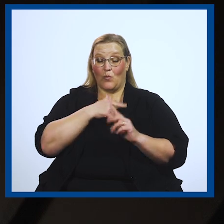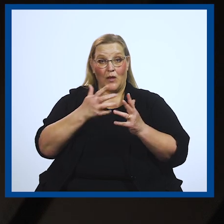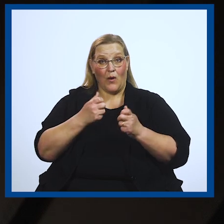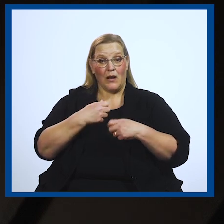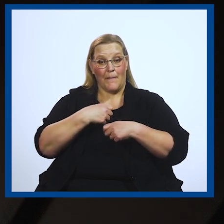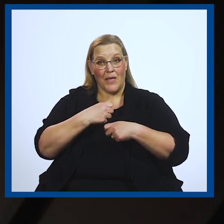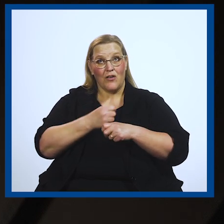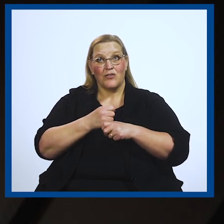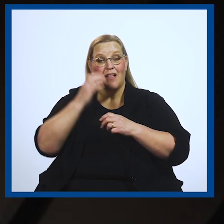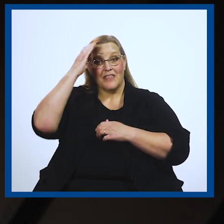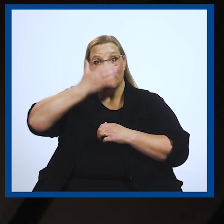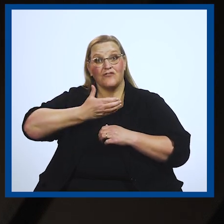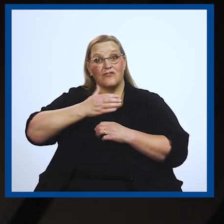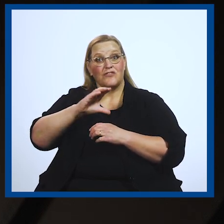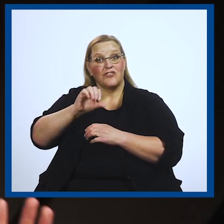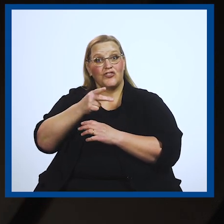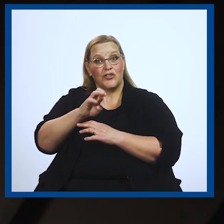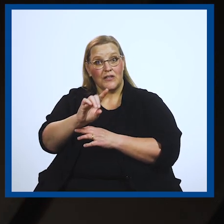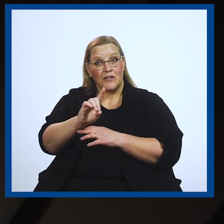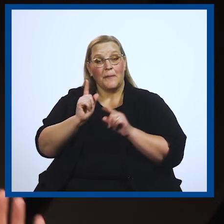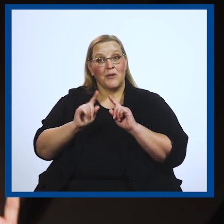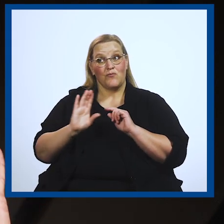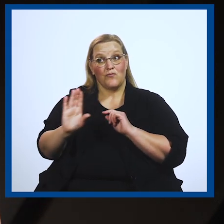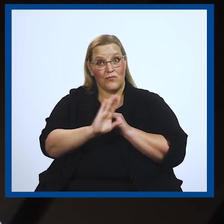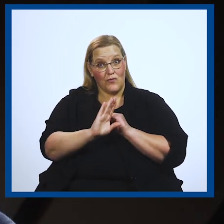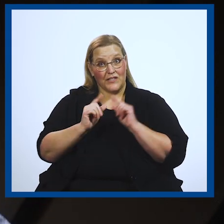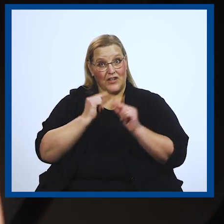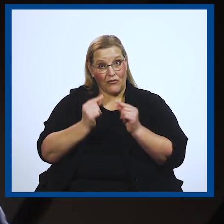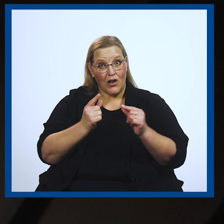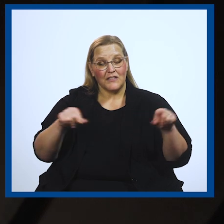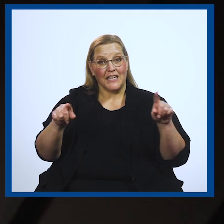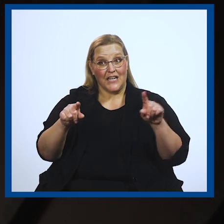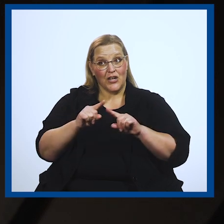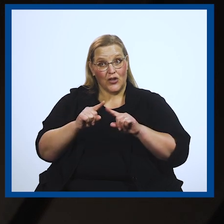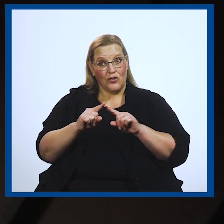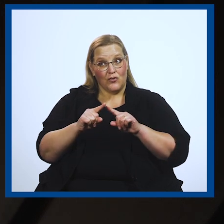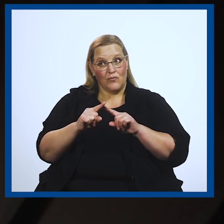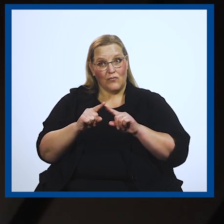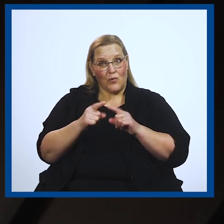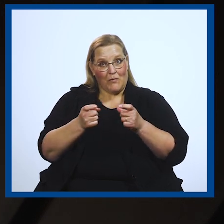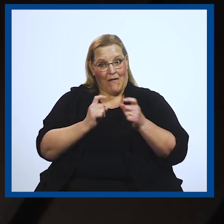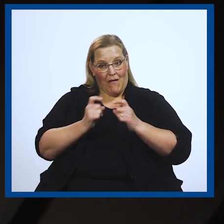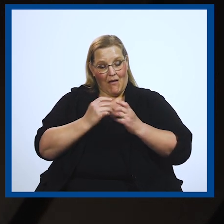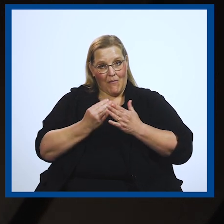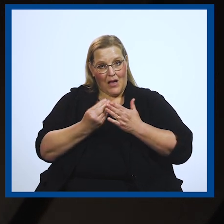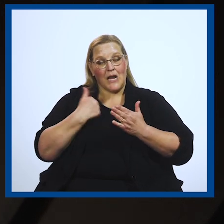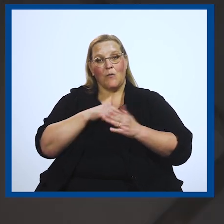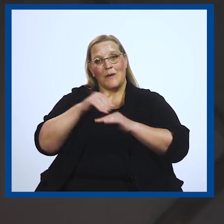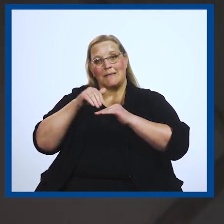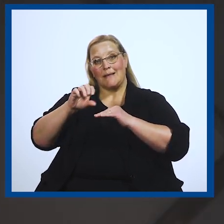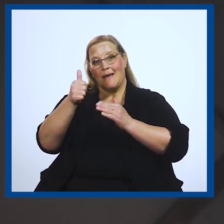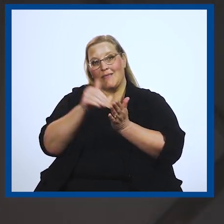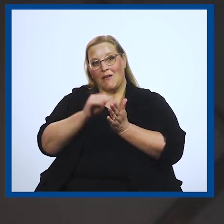shields. And because of your generosity, last weekend, we were able to send $10,000 to some Bayside